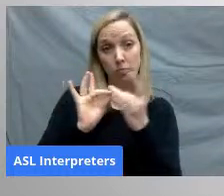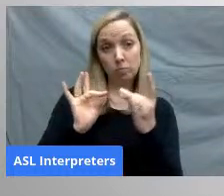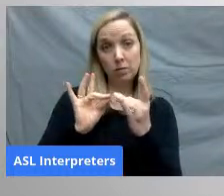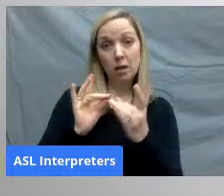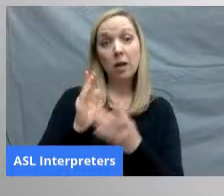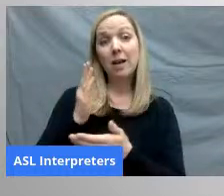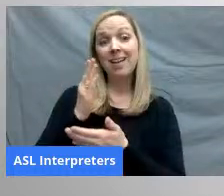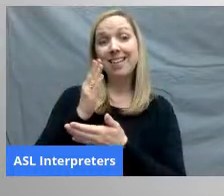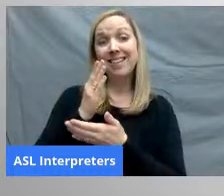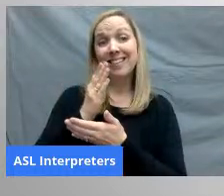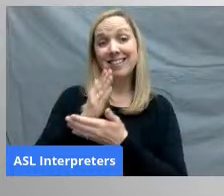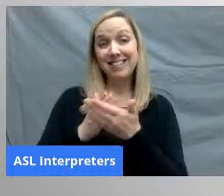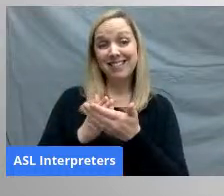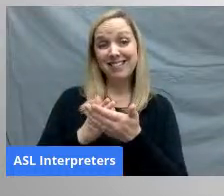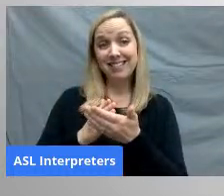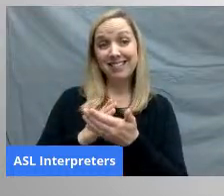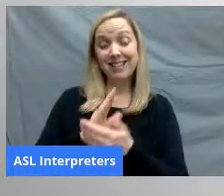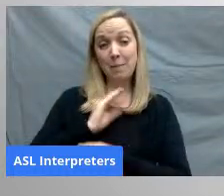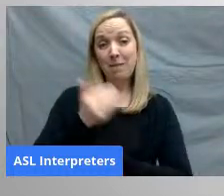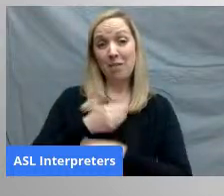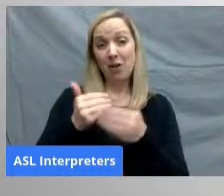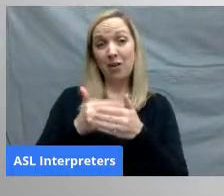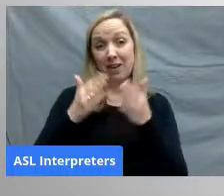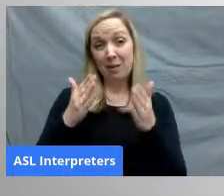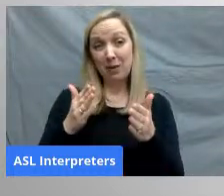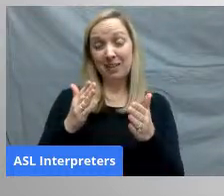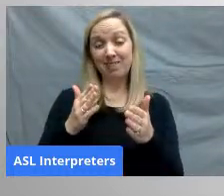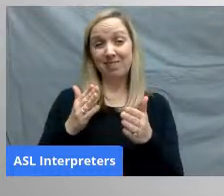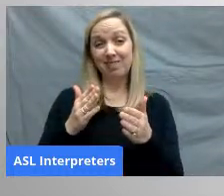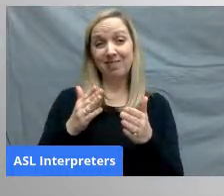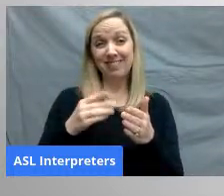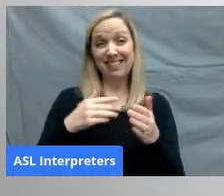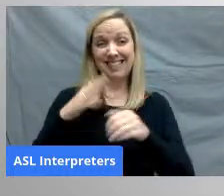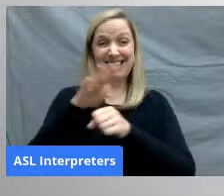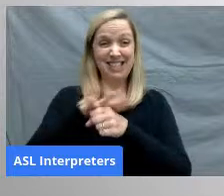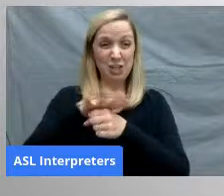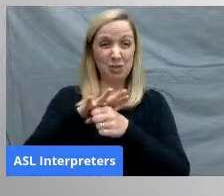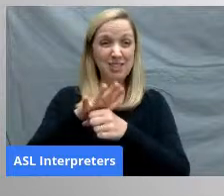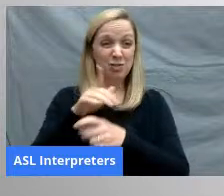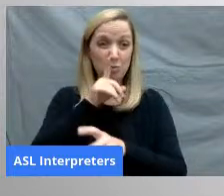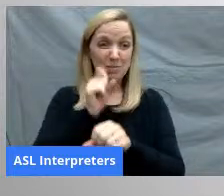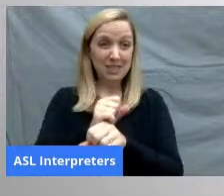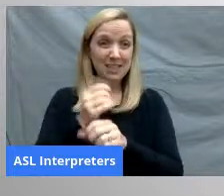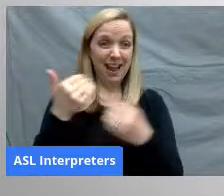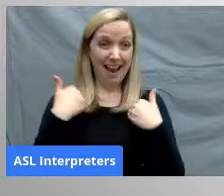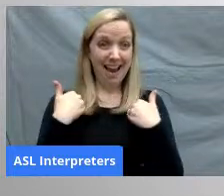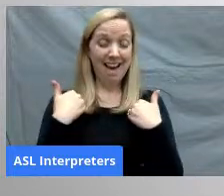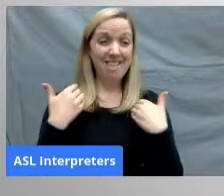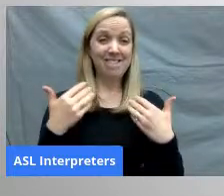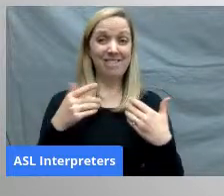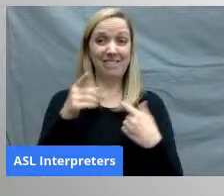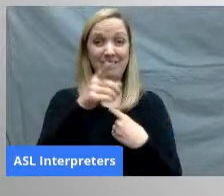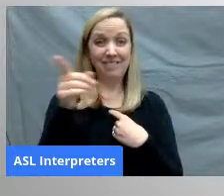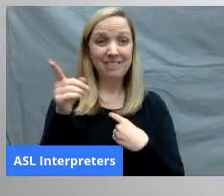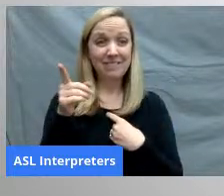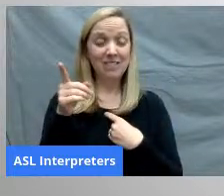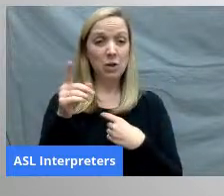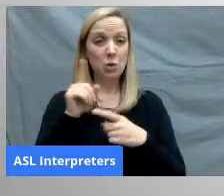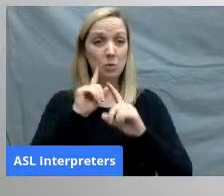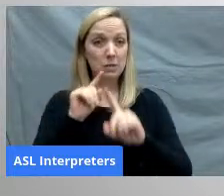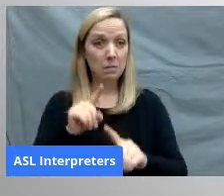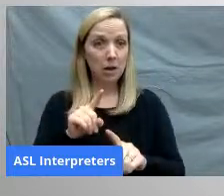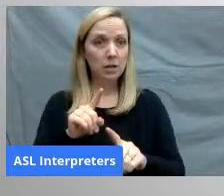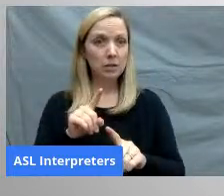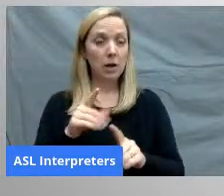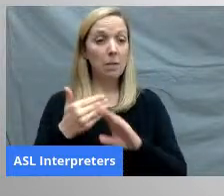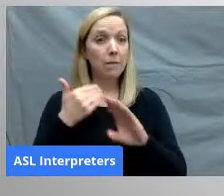us for advice. So for example, there was a district that did not require mask wearing, and now they're having so